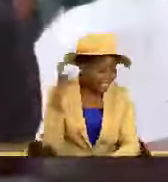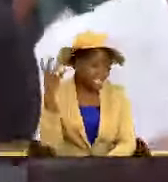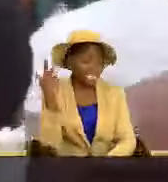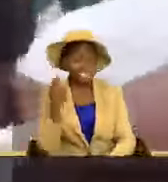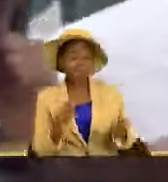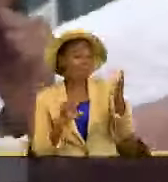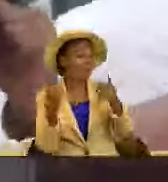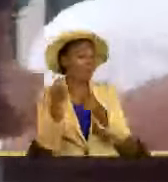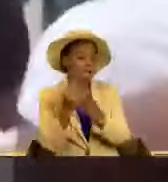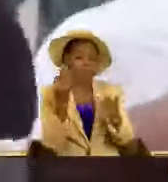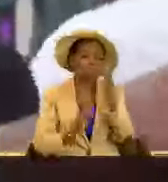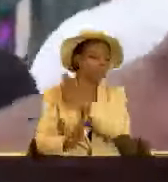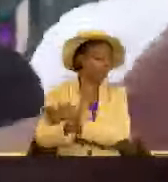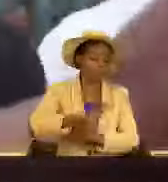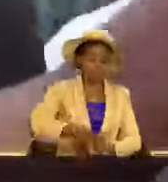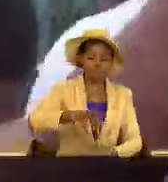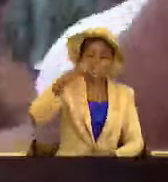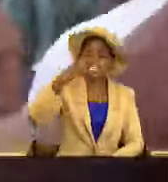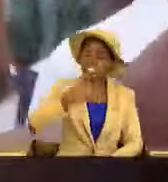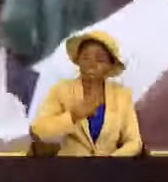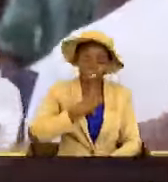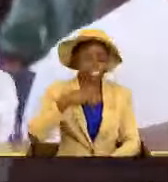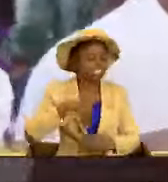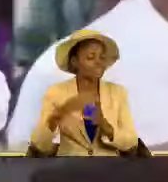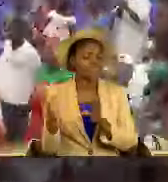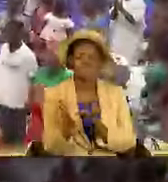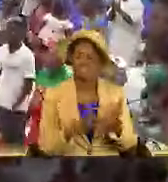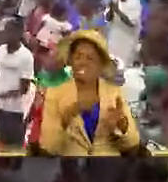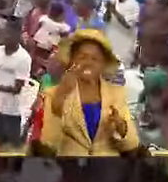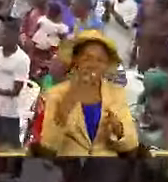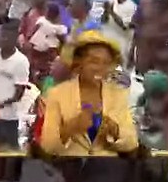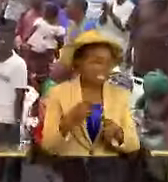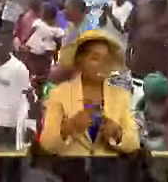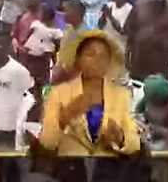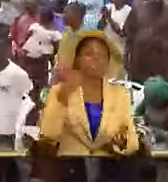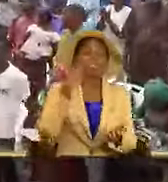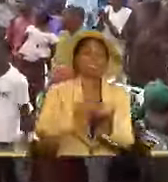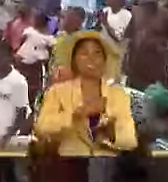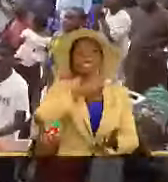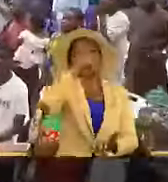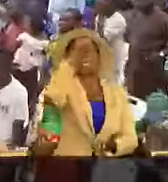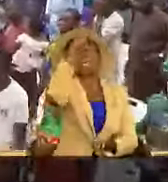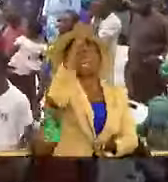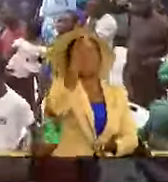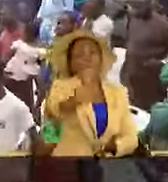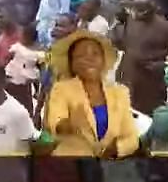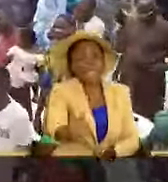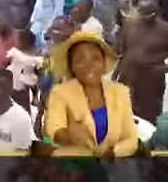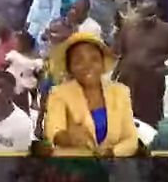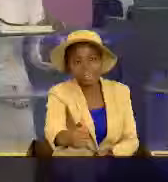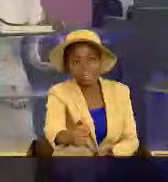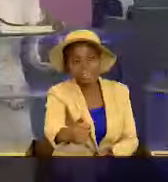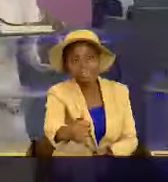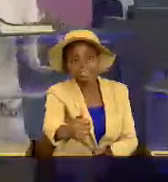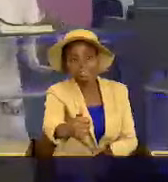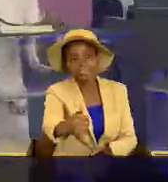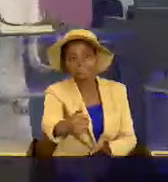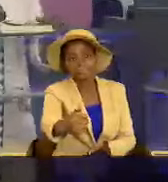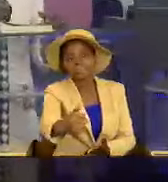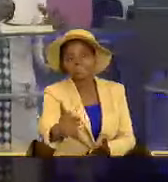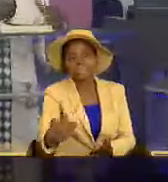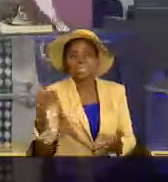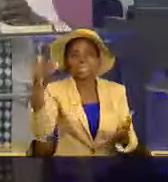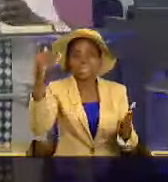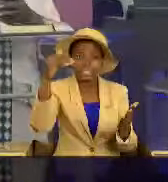world in Jesus Christ name it is all again I want you to